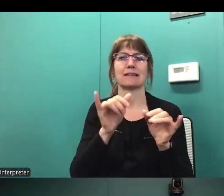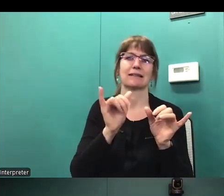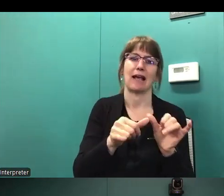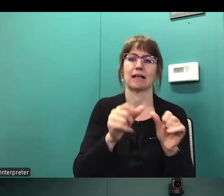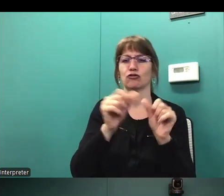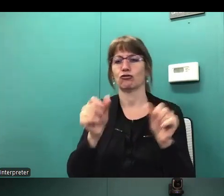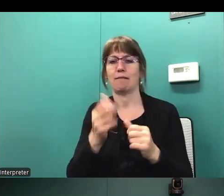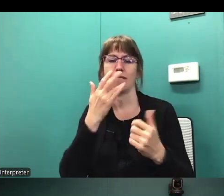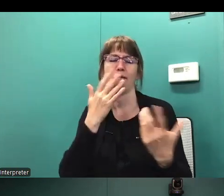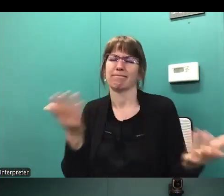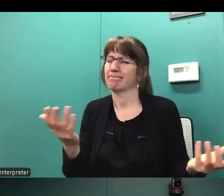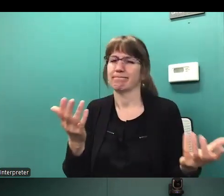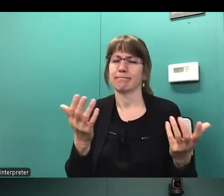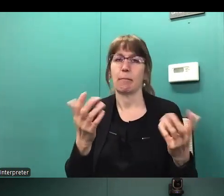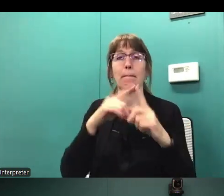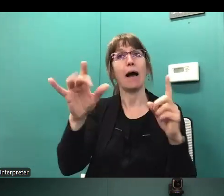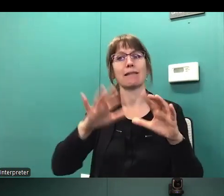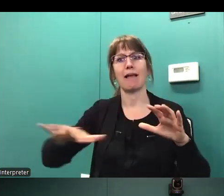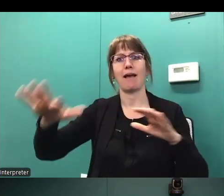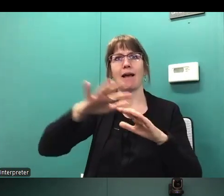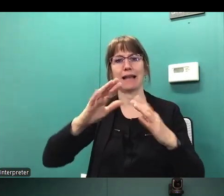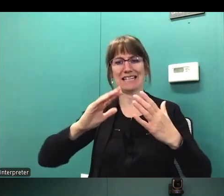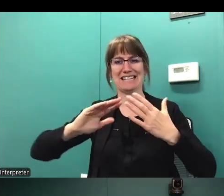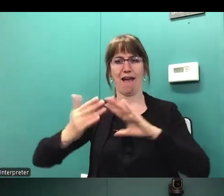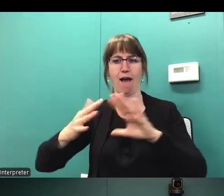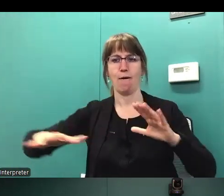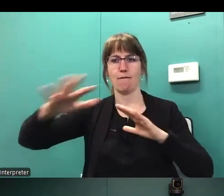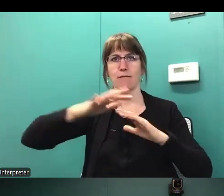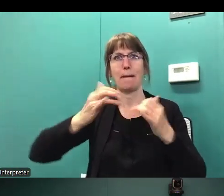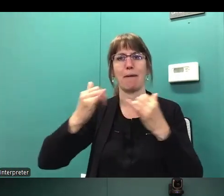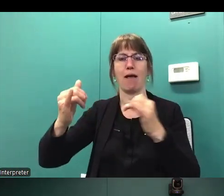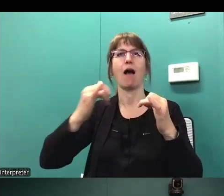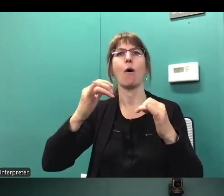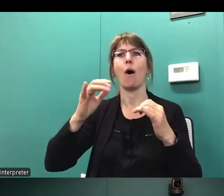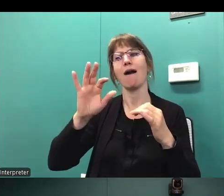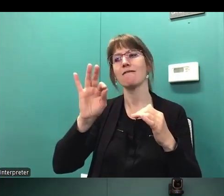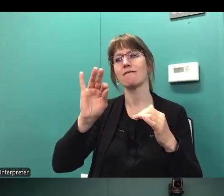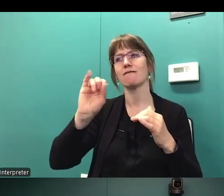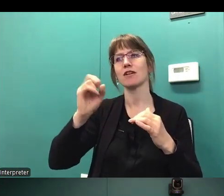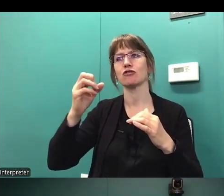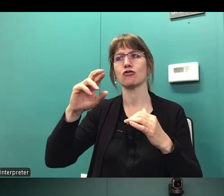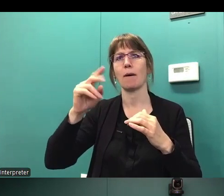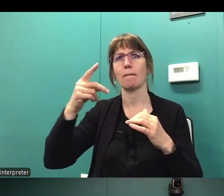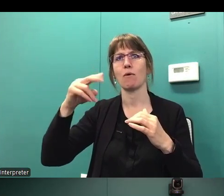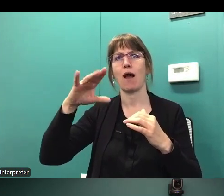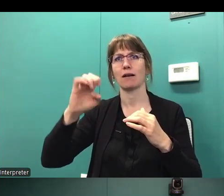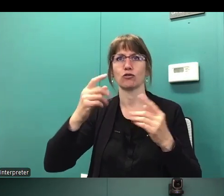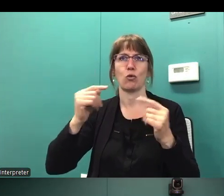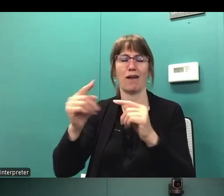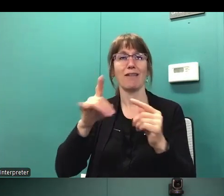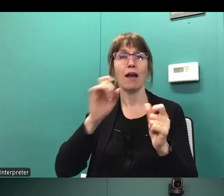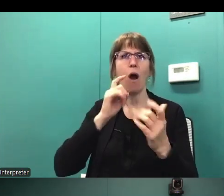But this kind of little people and house figure kind of thing, and Fisher Price toy, something like that, they can recognize their family and themselves in